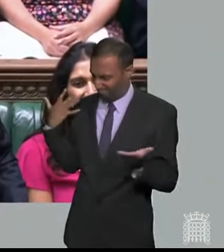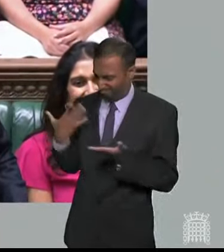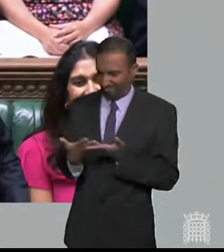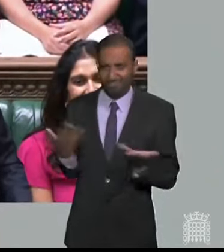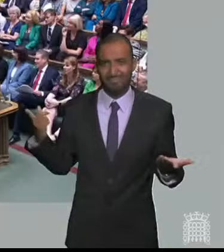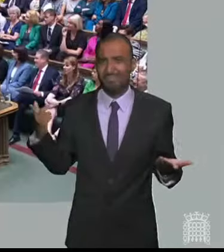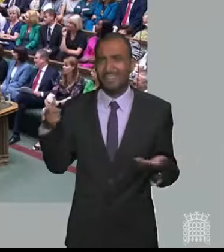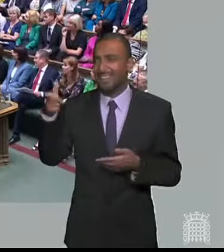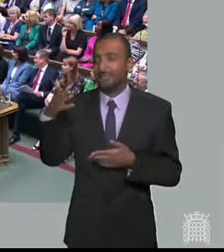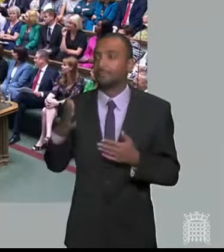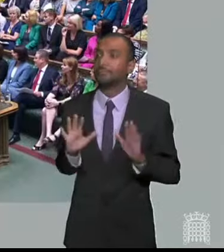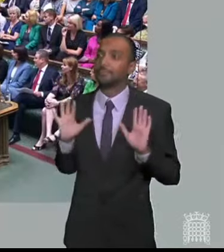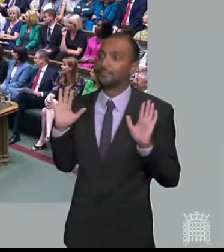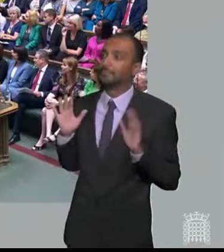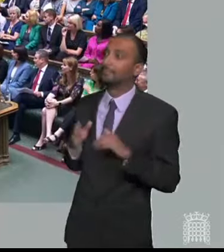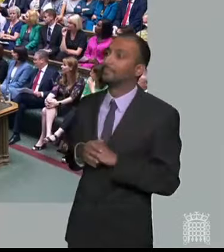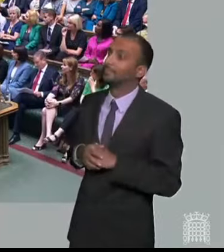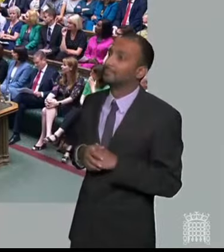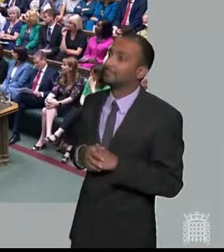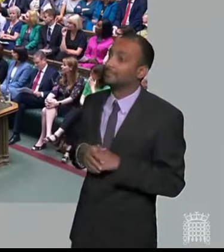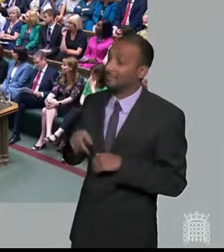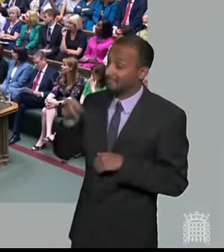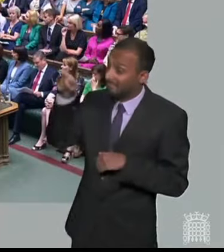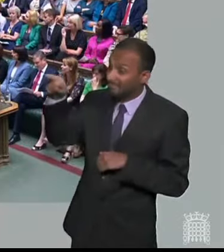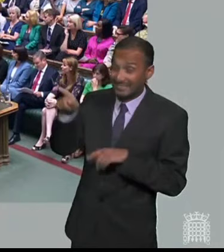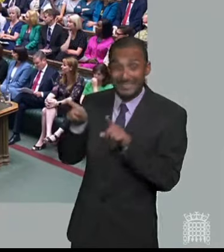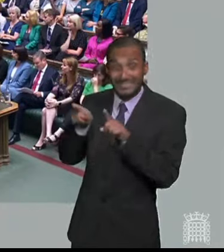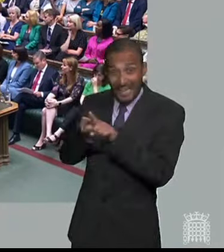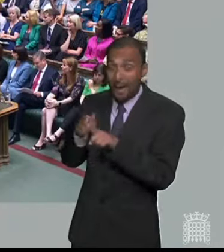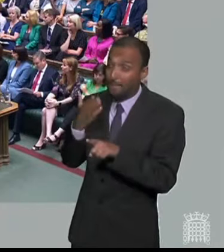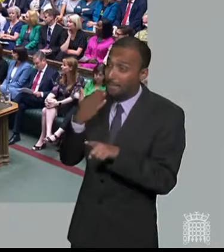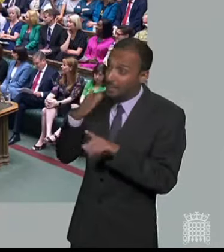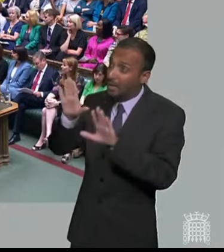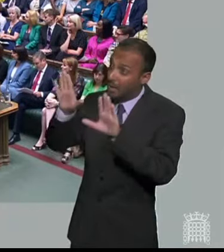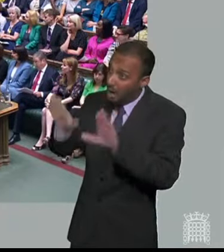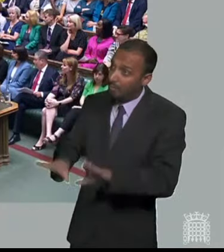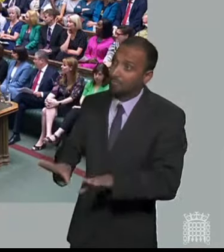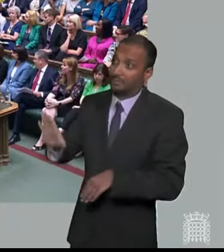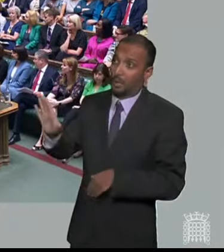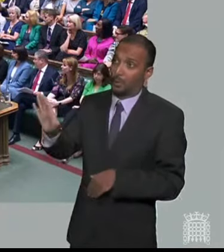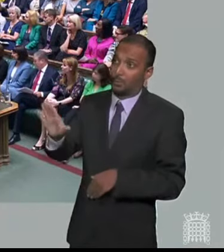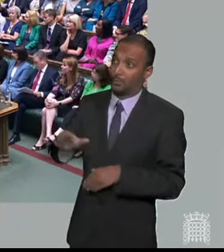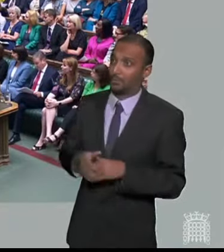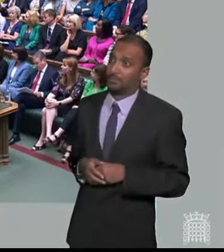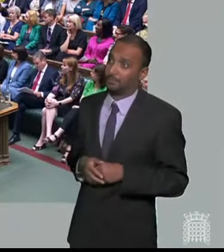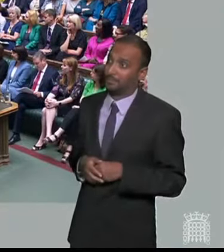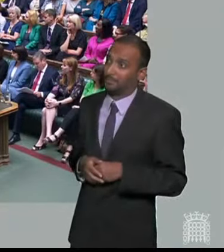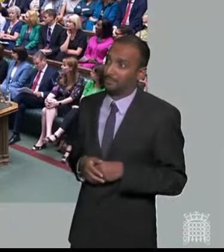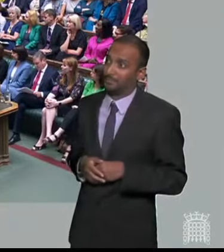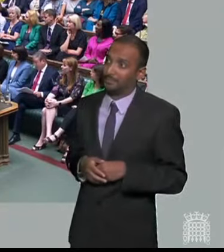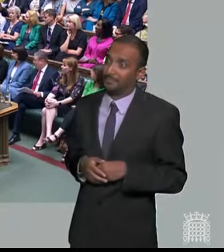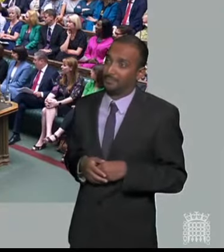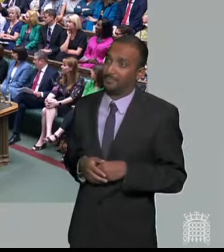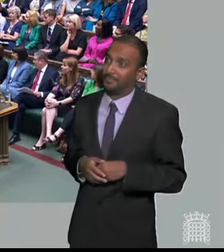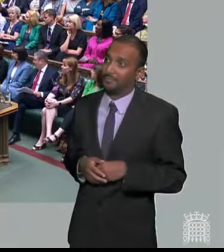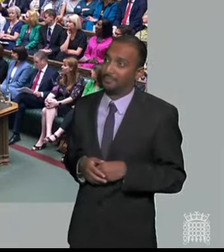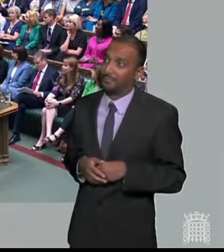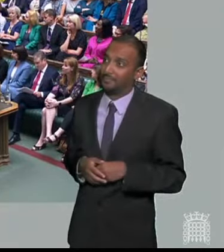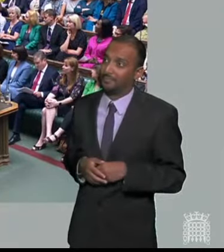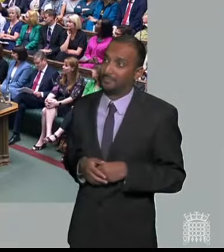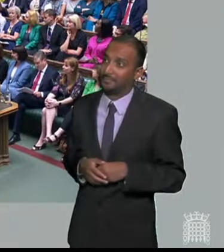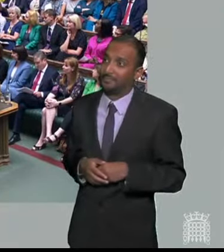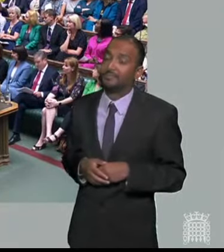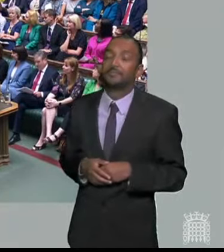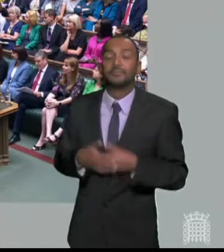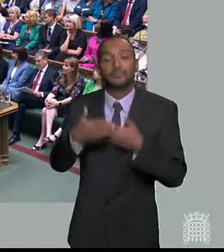a single... It's the same for this side as well. Can I just say, we're going to have a calmer, question